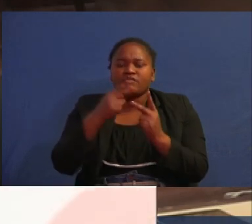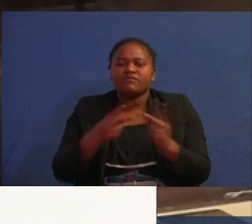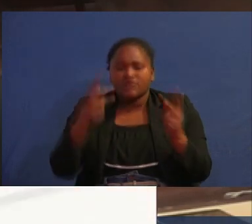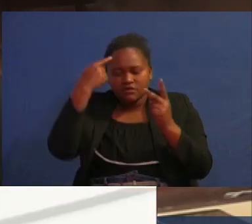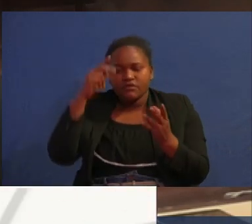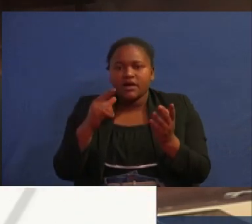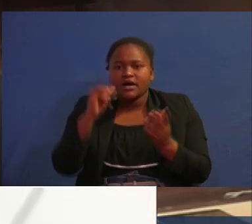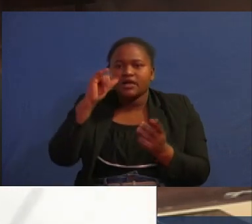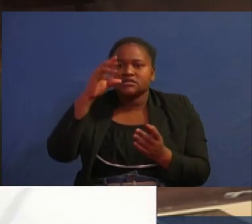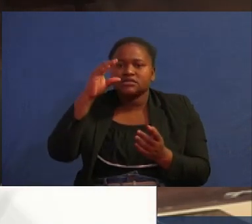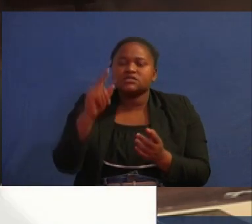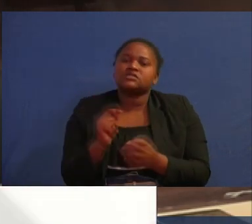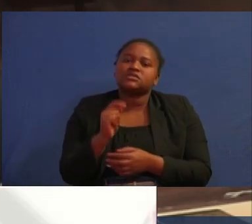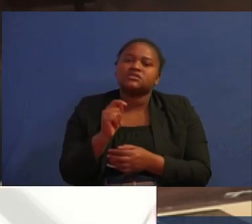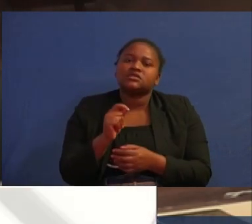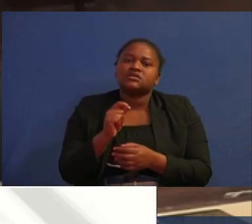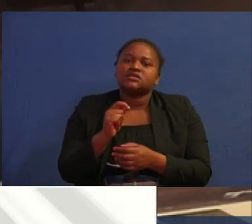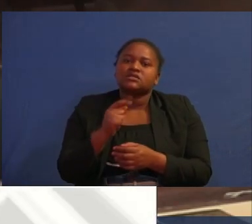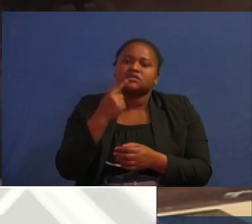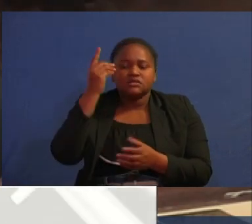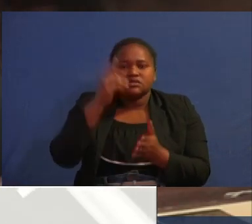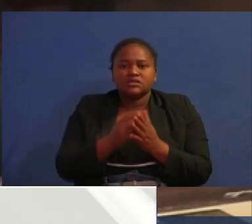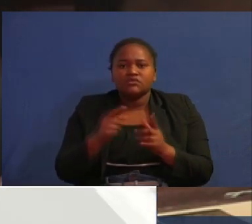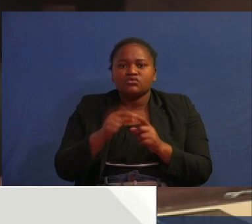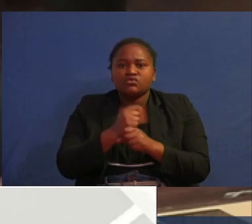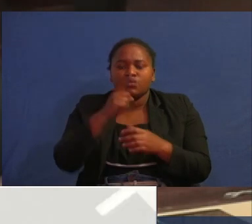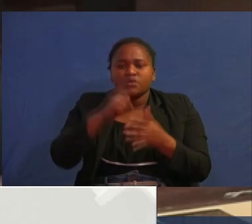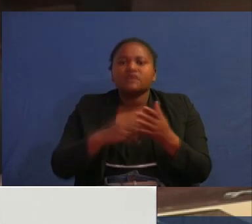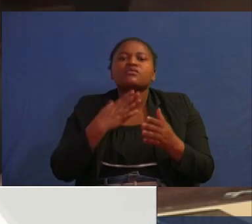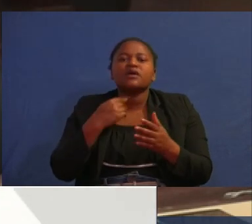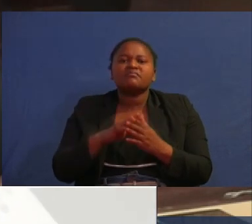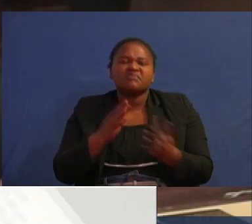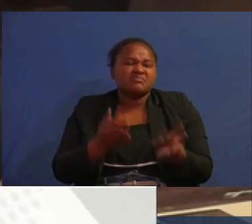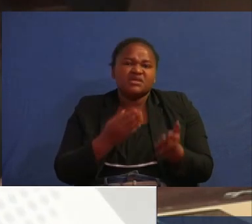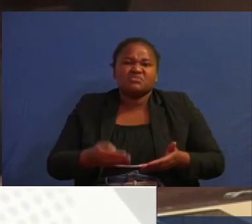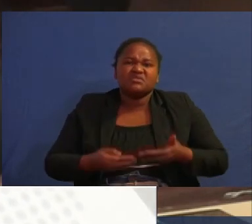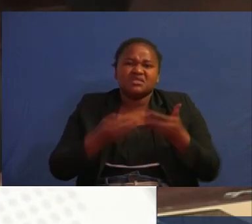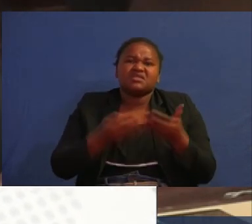ICT. ICT can decide to do what they want to do, to either to equip